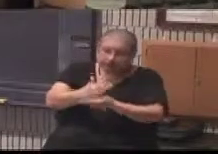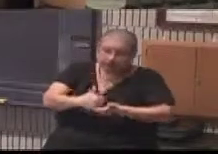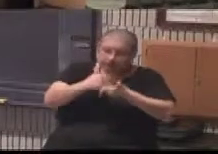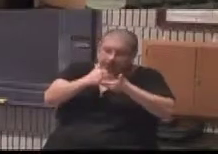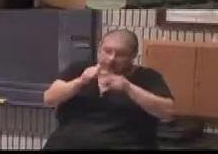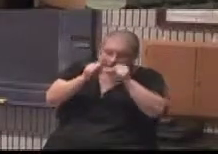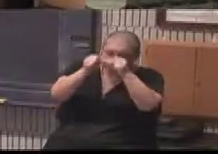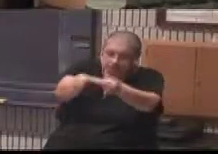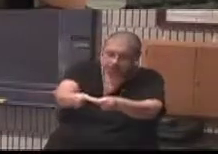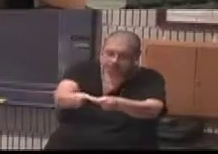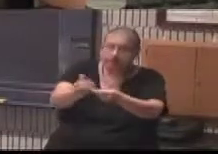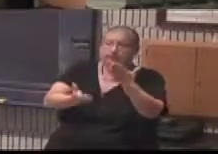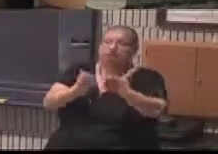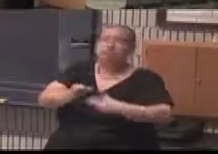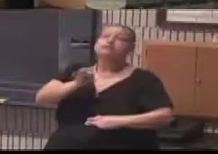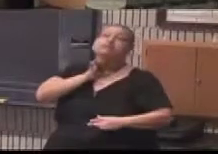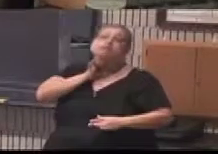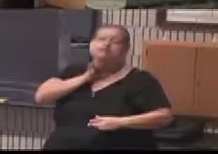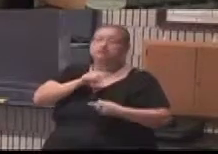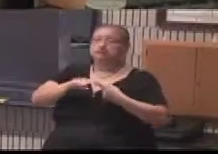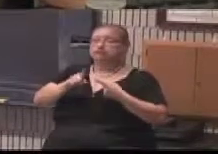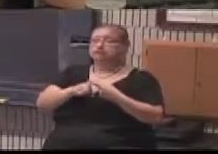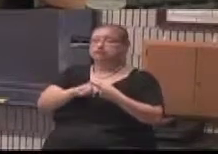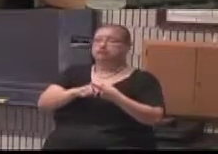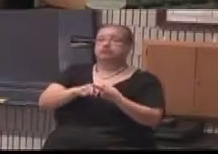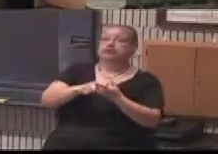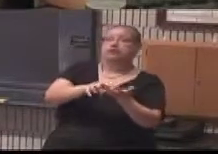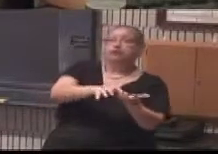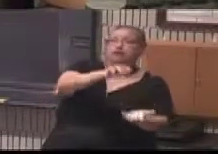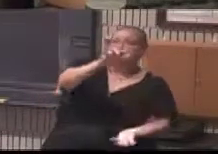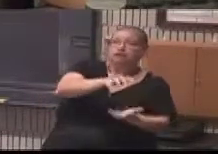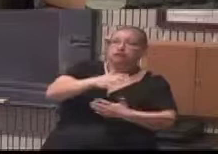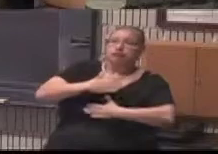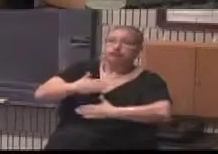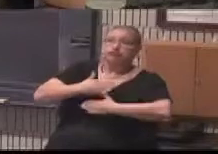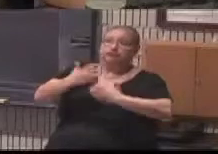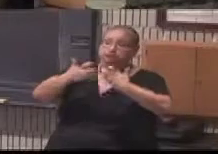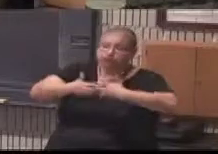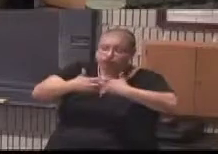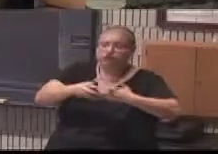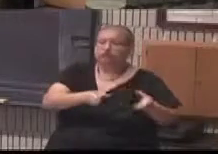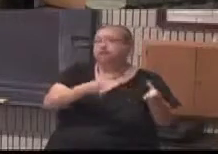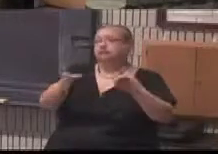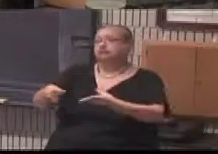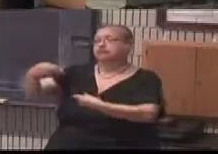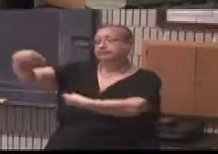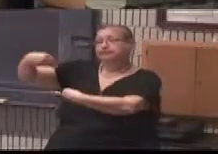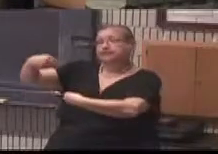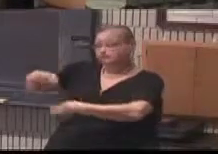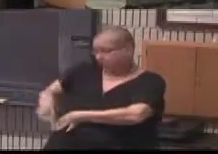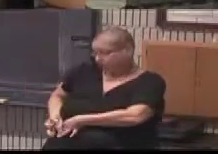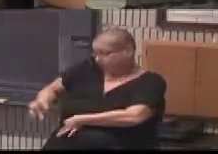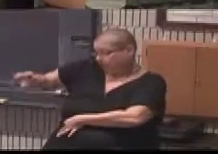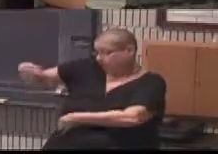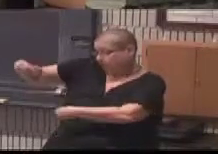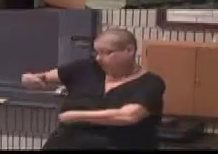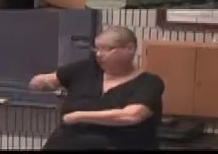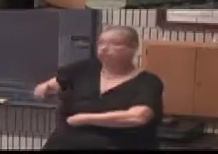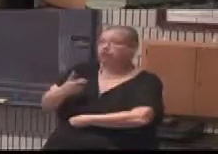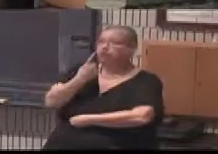a trach, a ventilator, a feeding tube? And these are very personal decisions to make, and someone has to